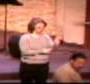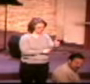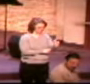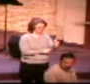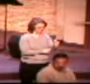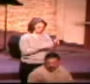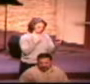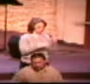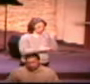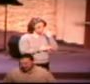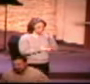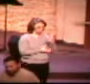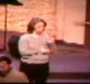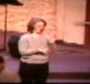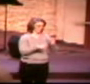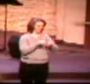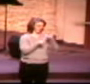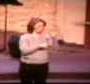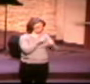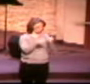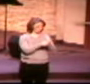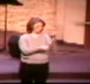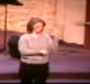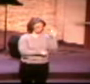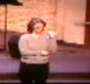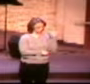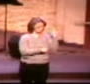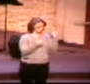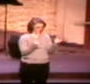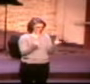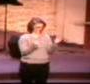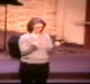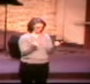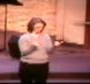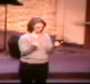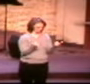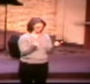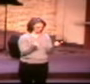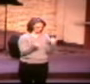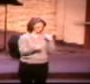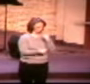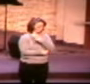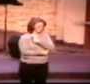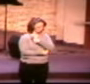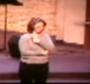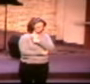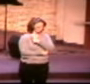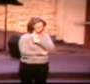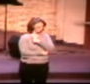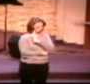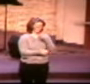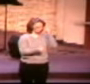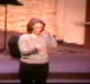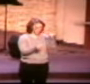You may not realize this, but 1 year ago today, we memorialized